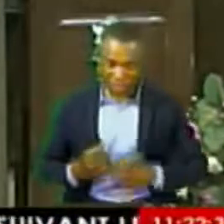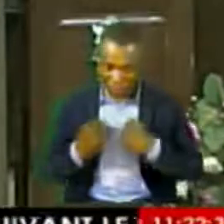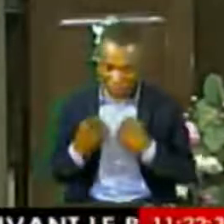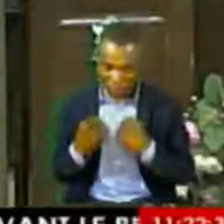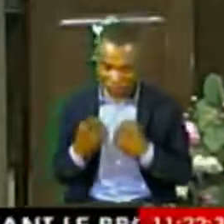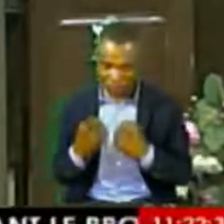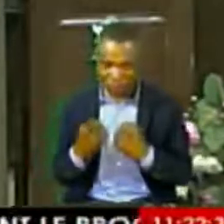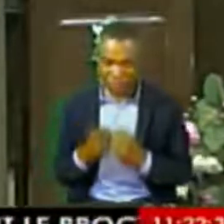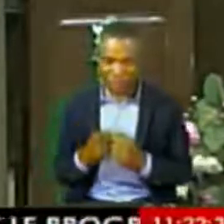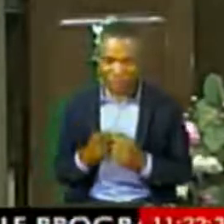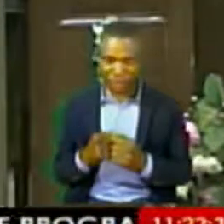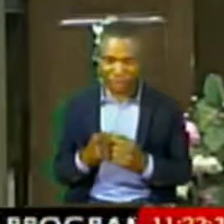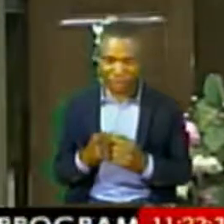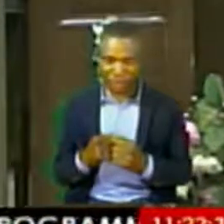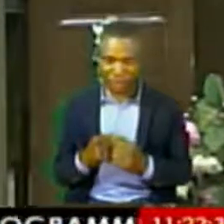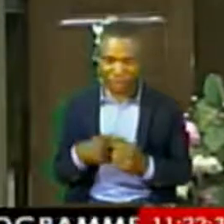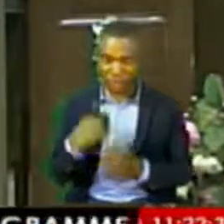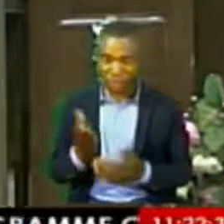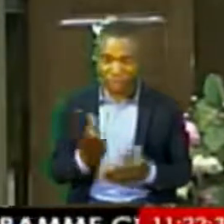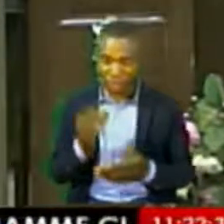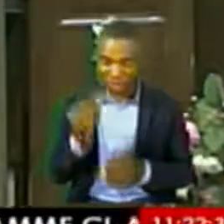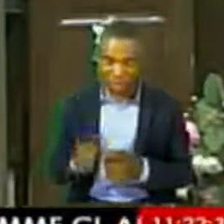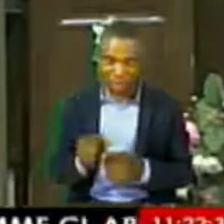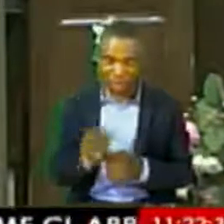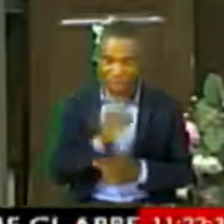Give us the really weight.